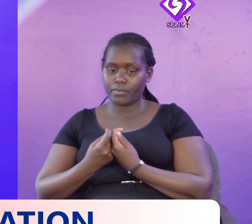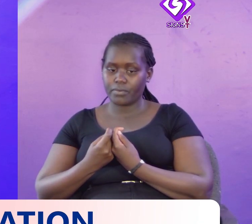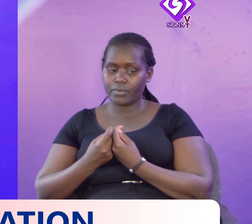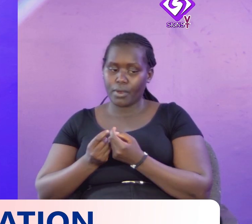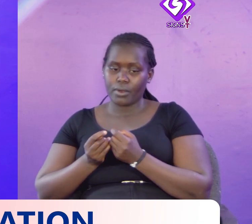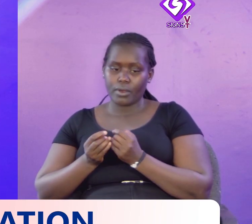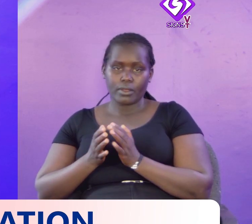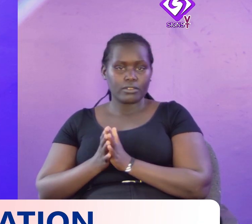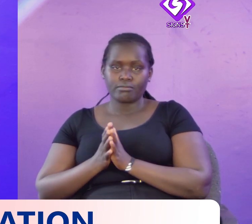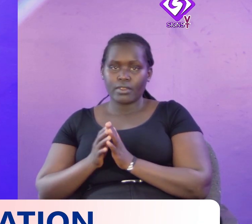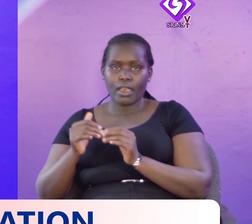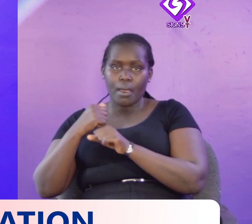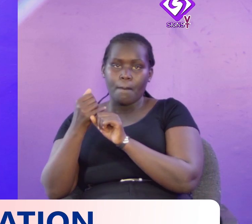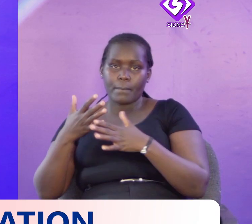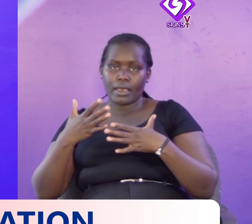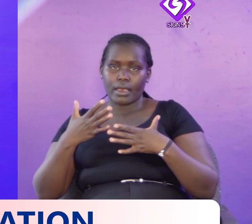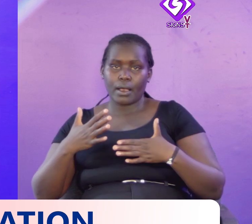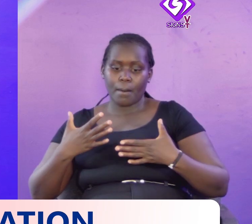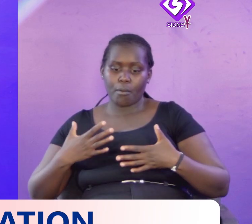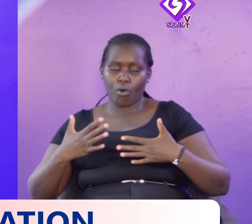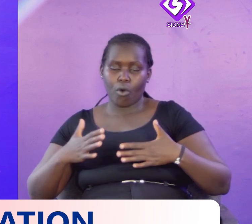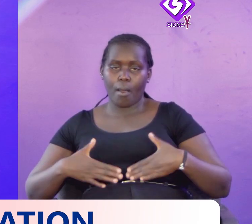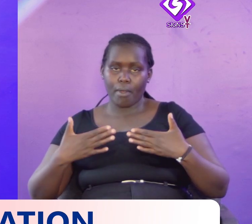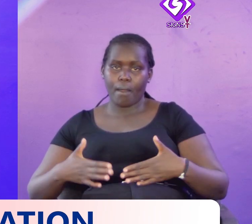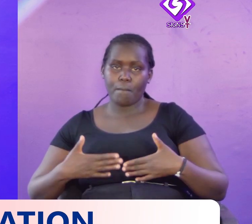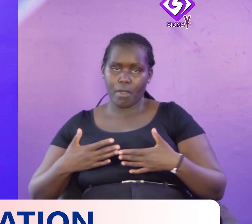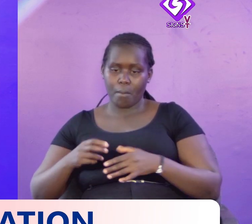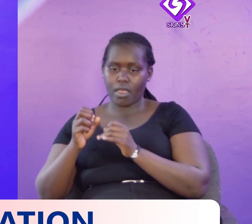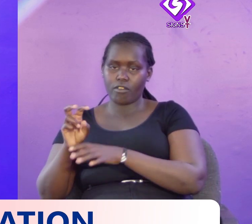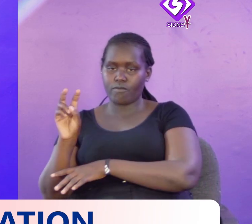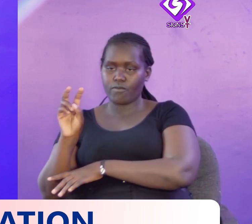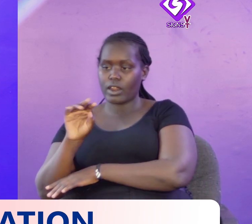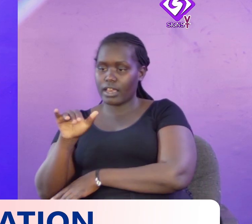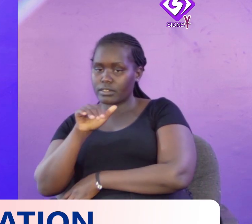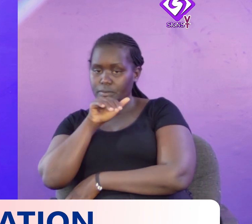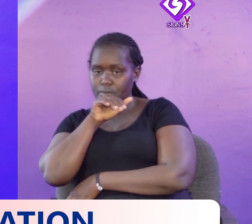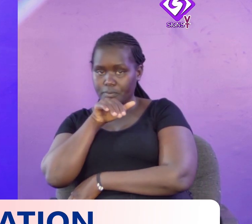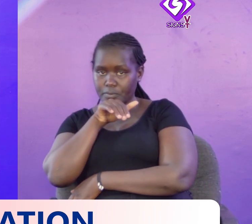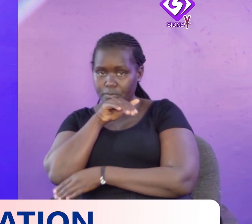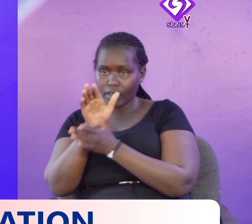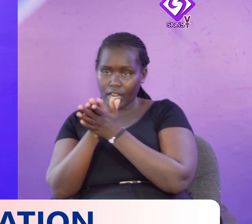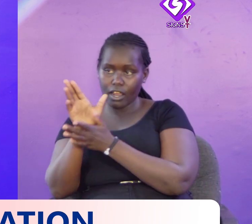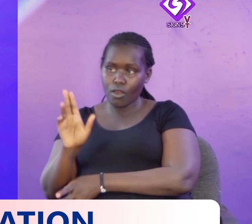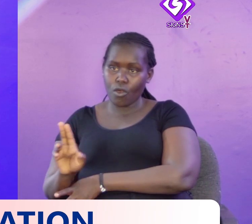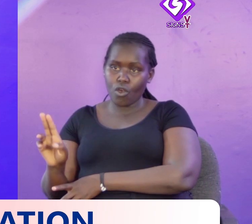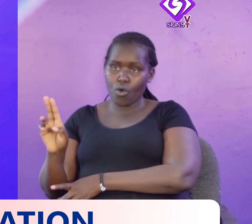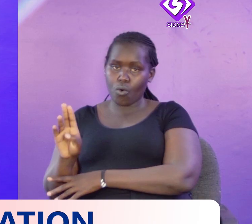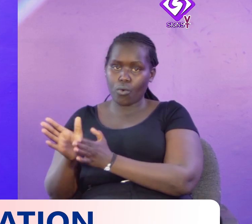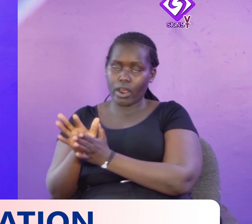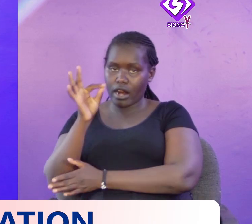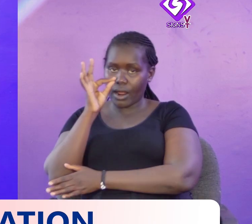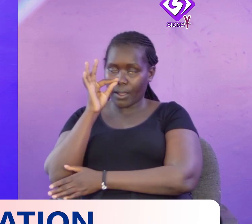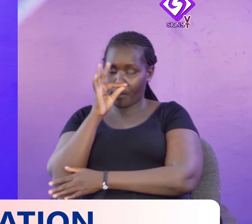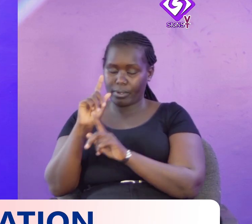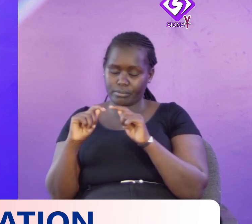so many people in Kenya and internationally. If you looked at Raila and Uhuru and Mwai Kibaki's